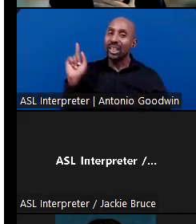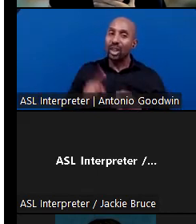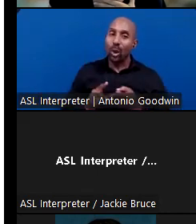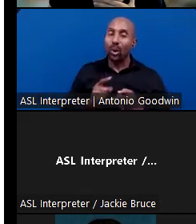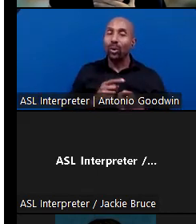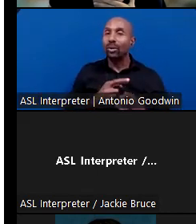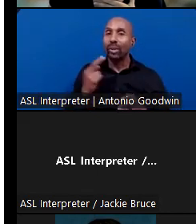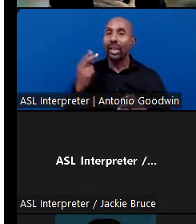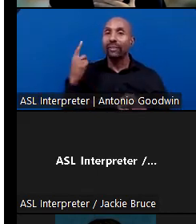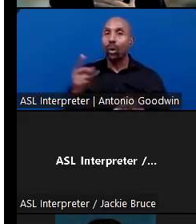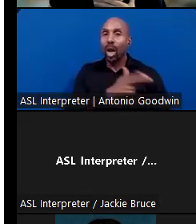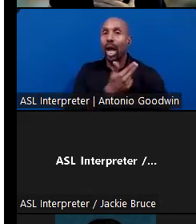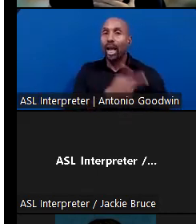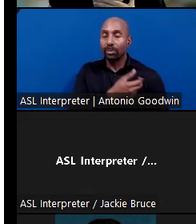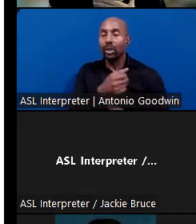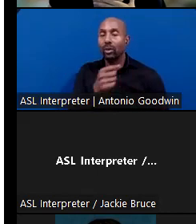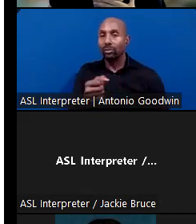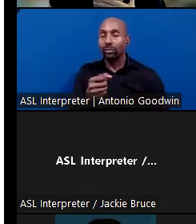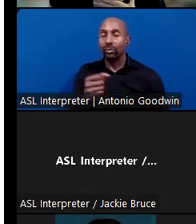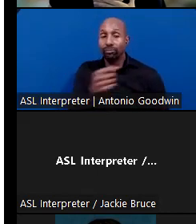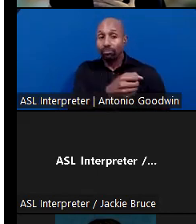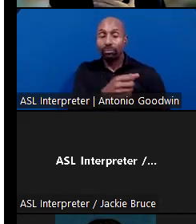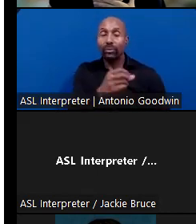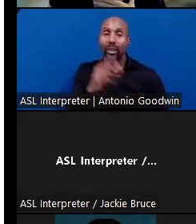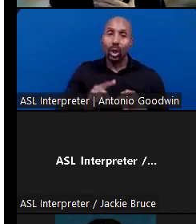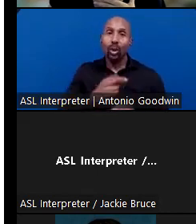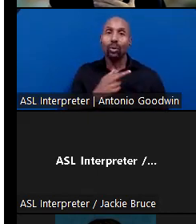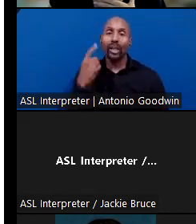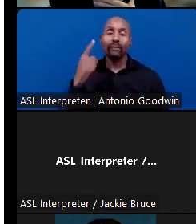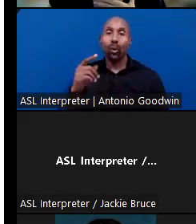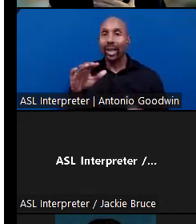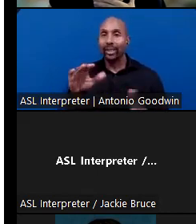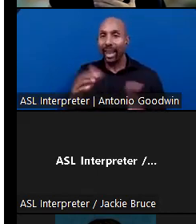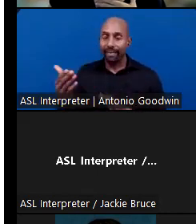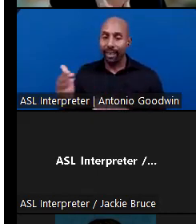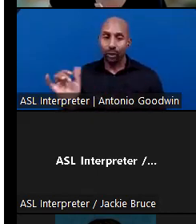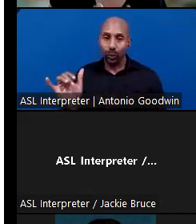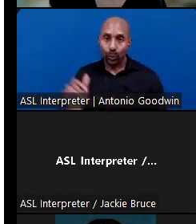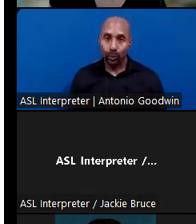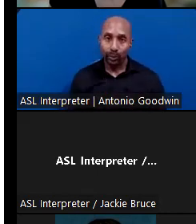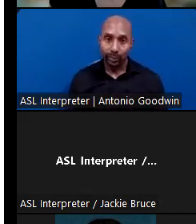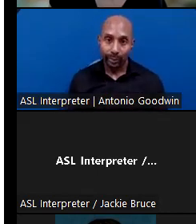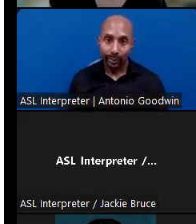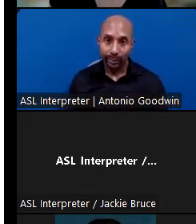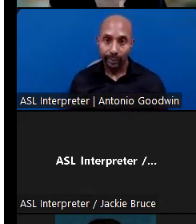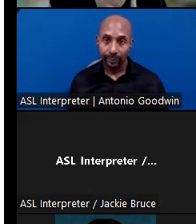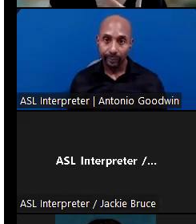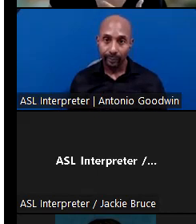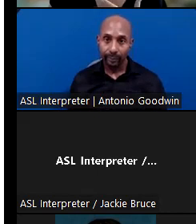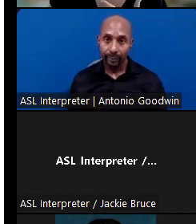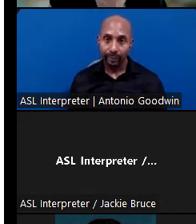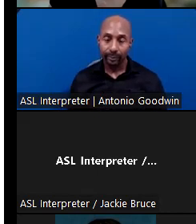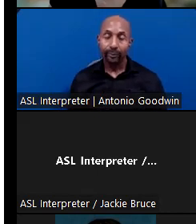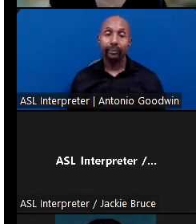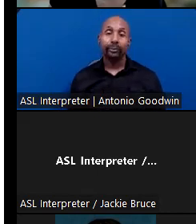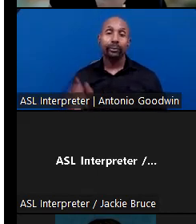of death. So it is something that people get. The problem is they can pass